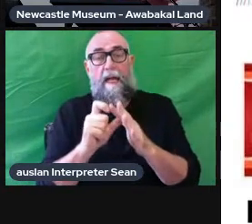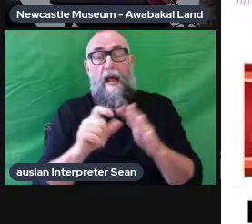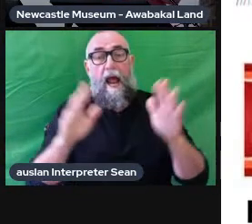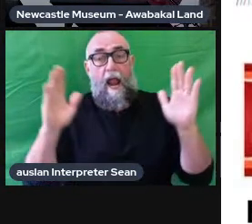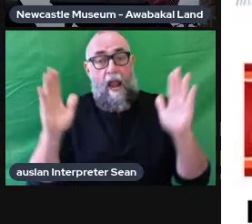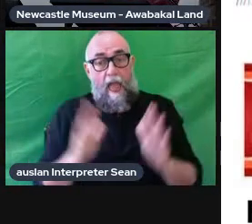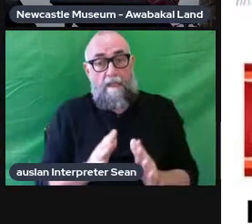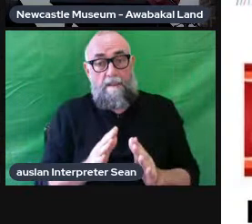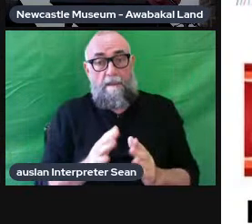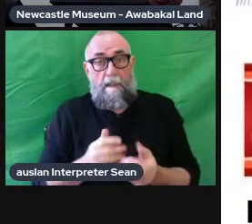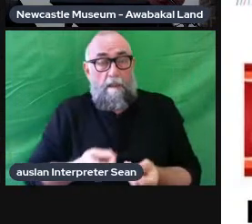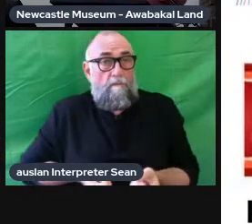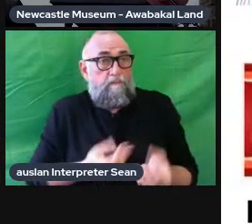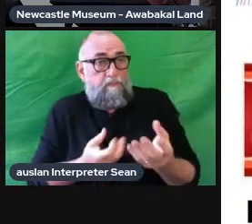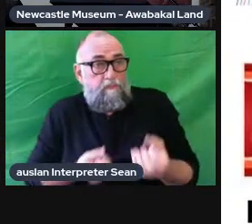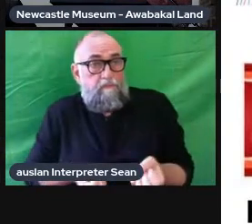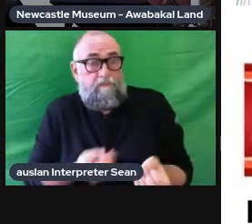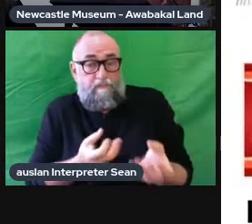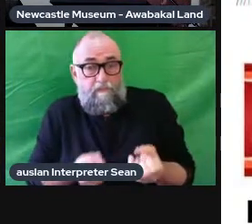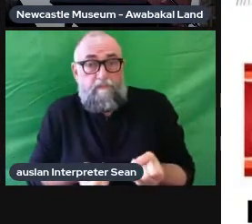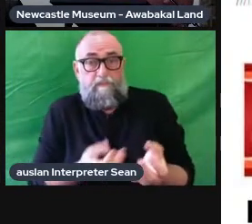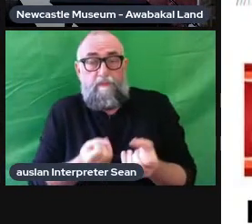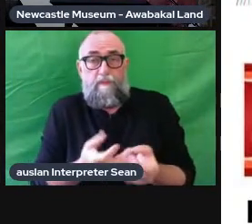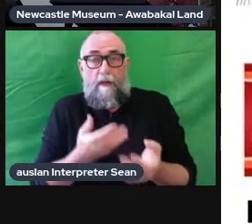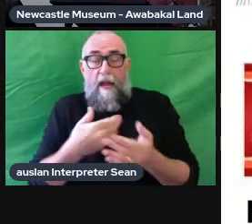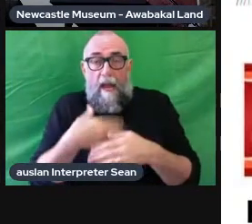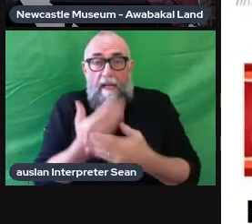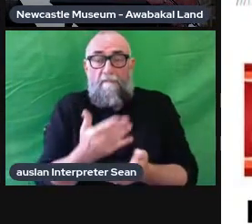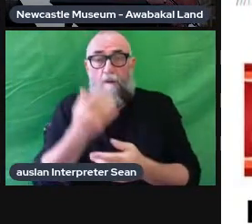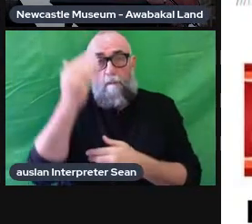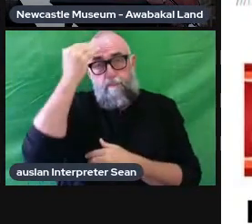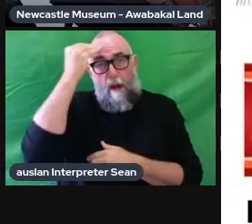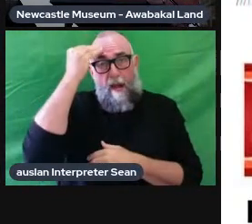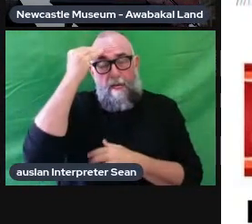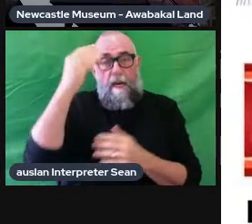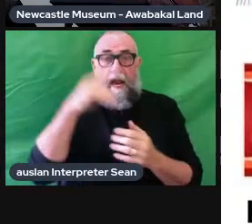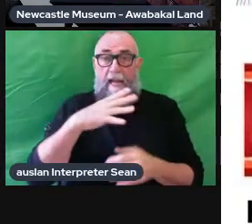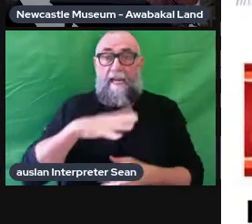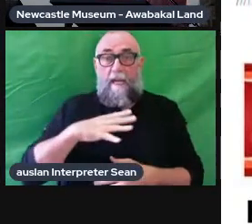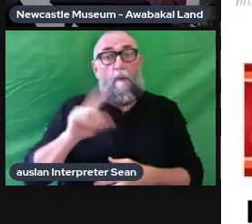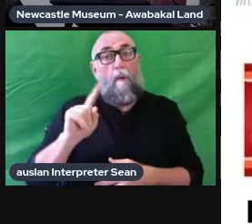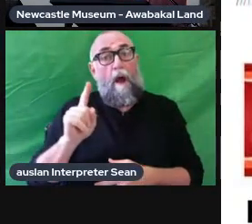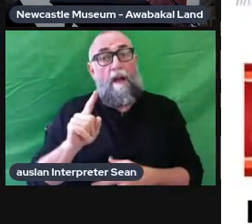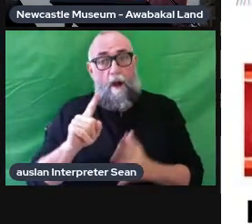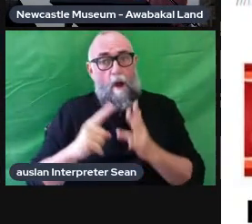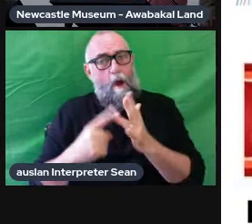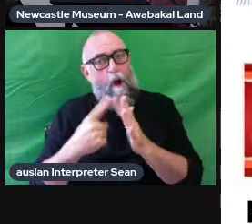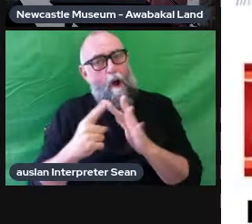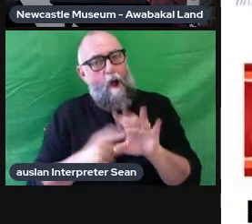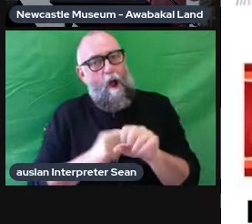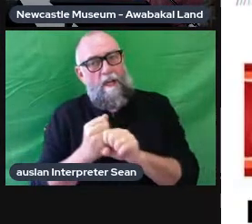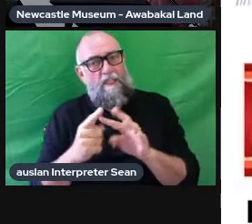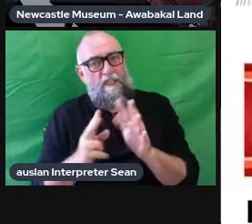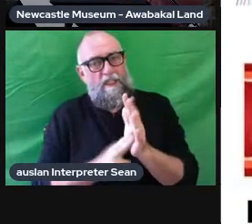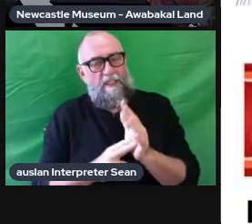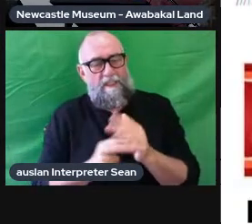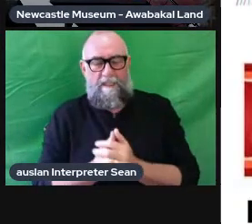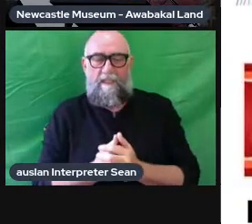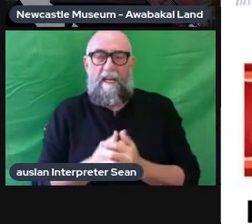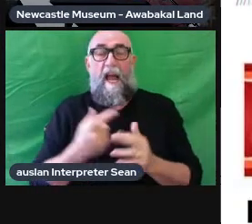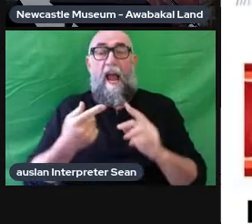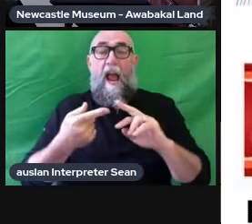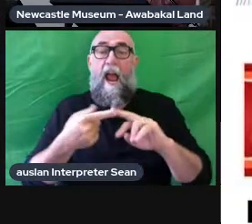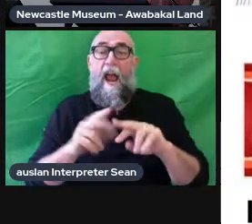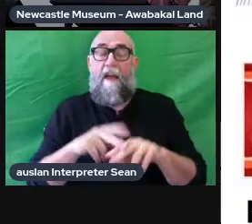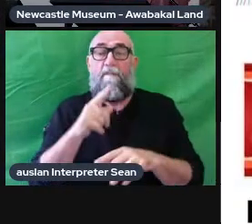and supplying the brain with the circulation and with the oxygen that it needs. Also, when there's too much blood pressure in